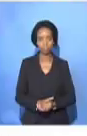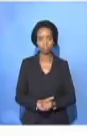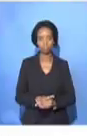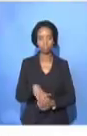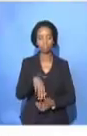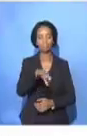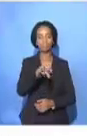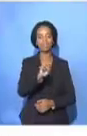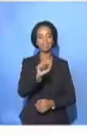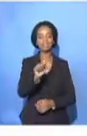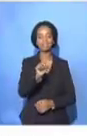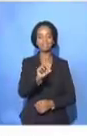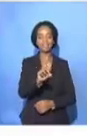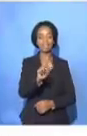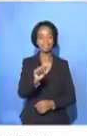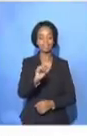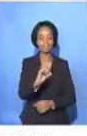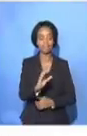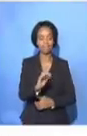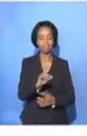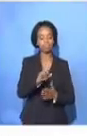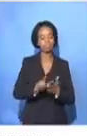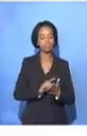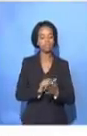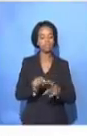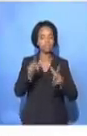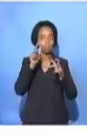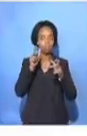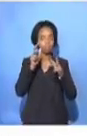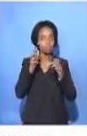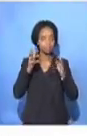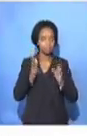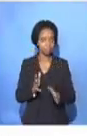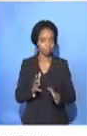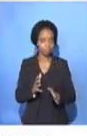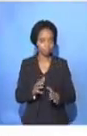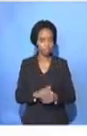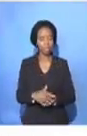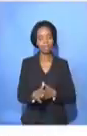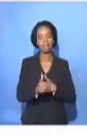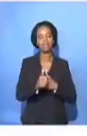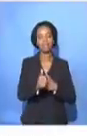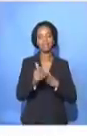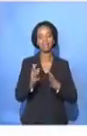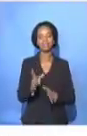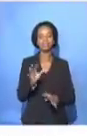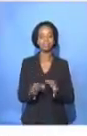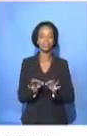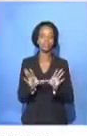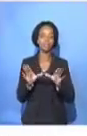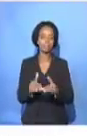SADC election observers, leaders and representatives of political parties,